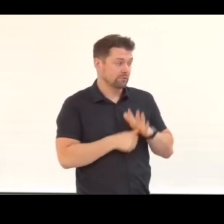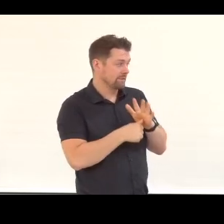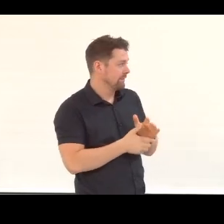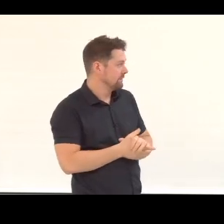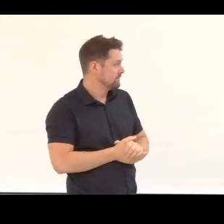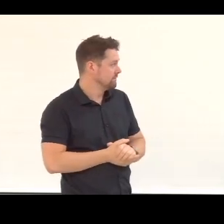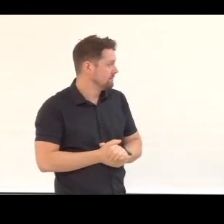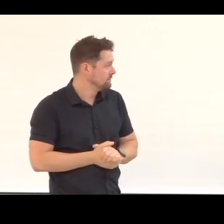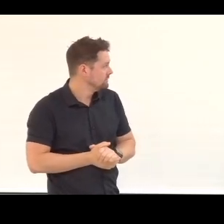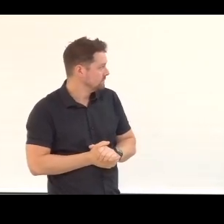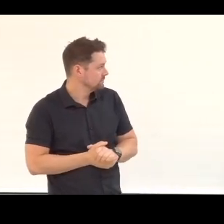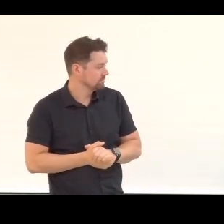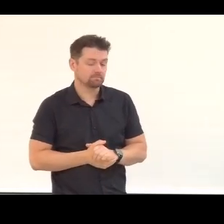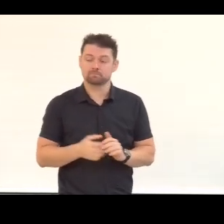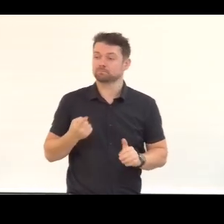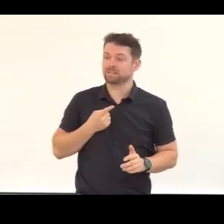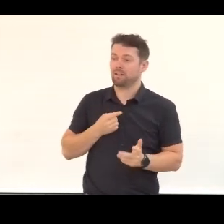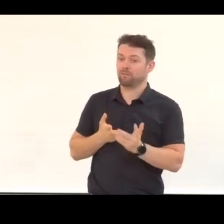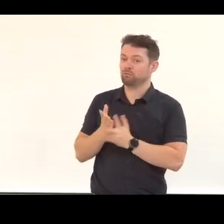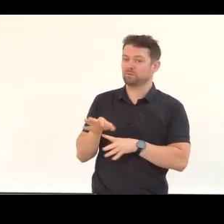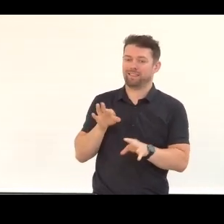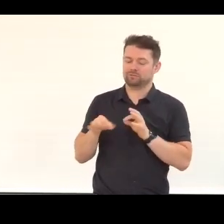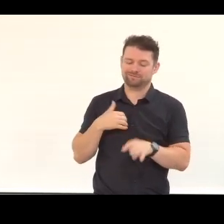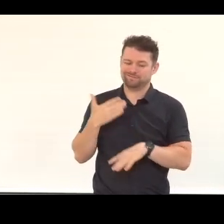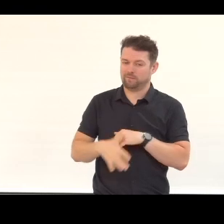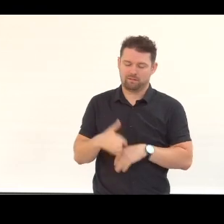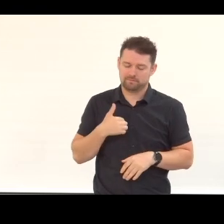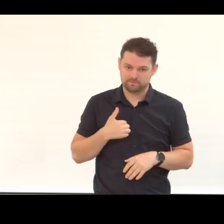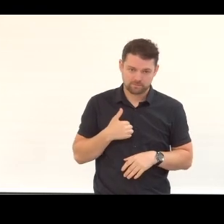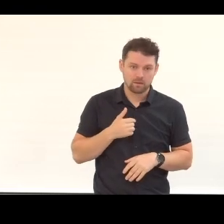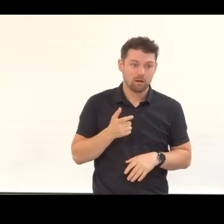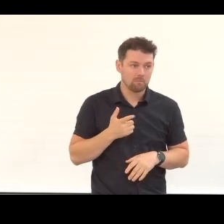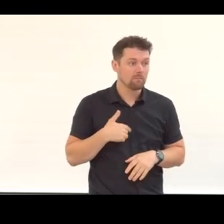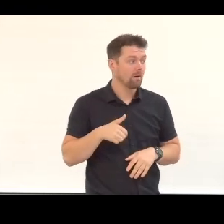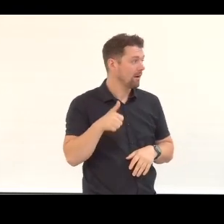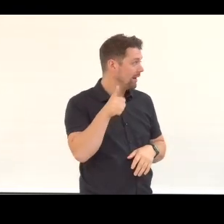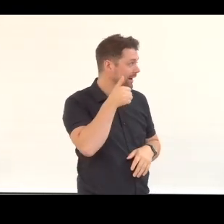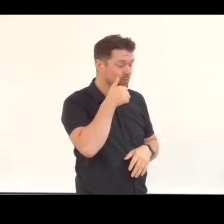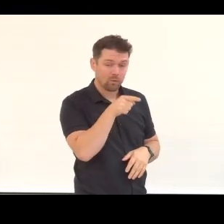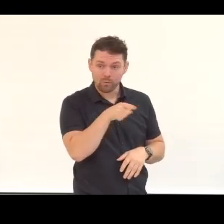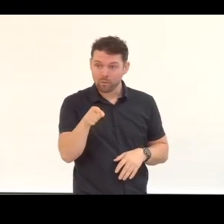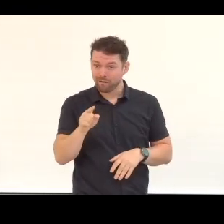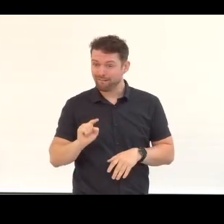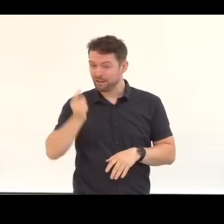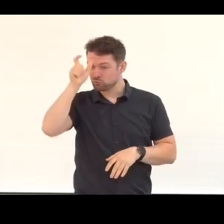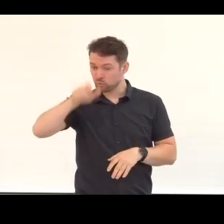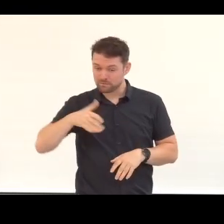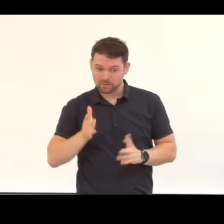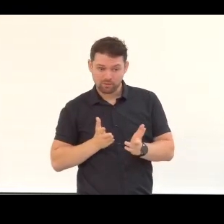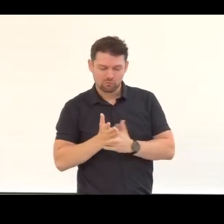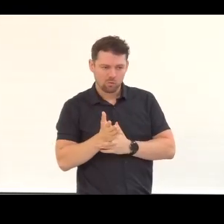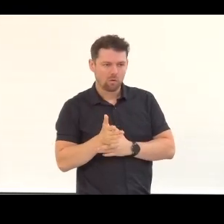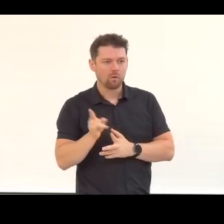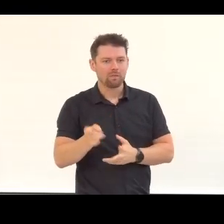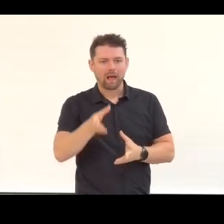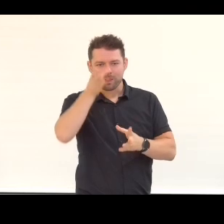I have not gone through the selection myself, but I've seen and heard also from the analog astronauts that went through it that they learn a